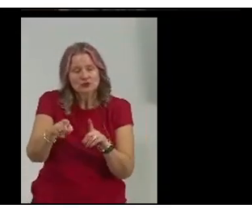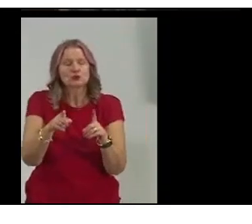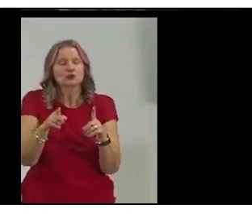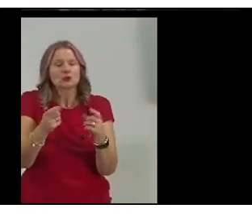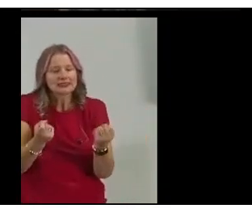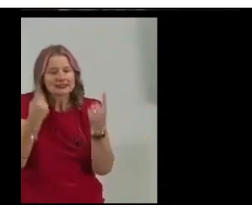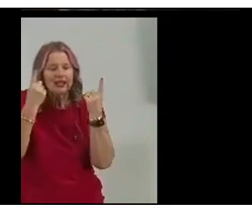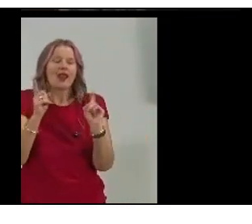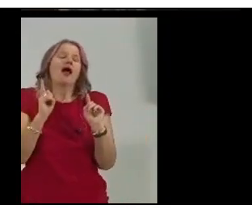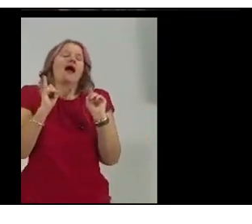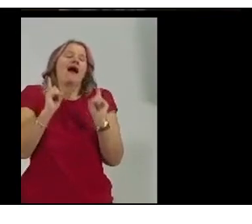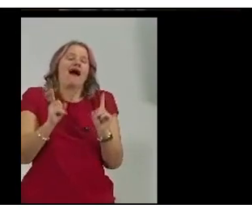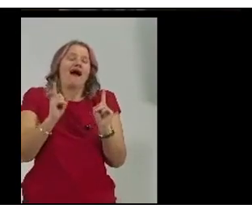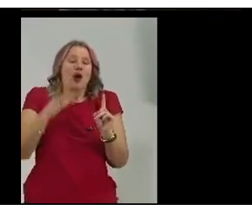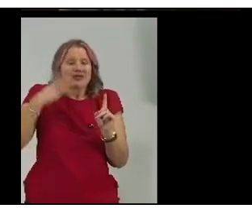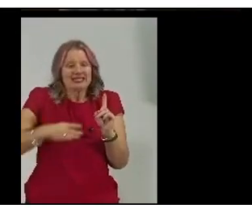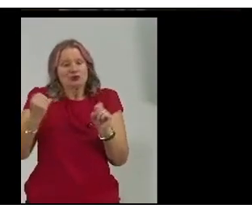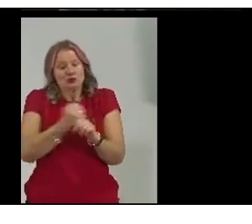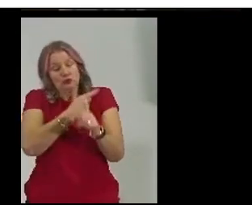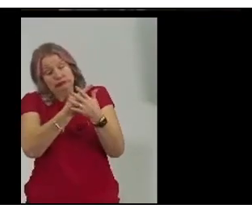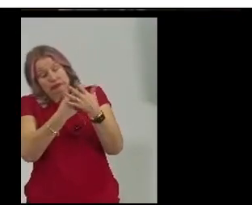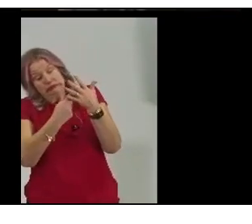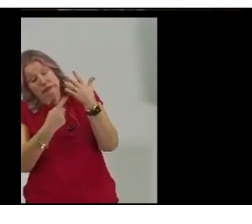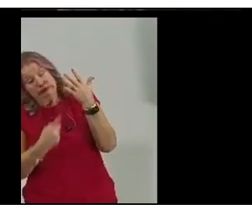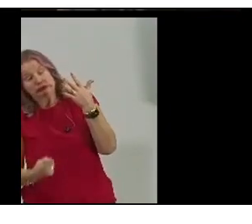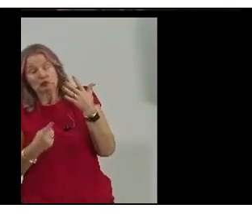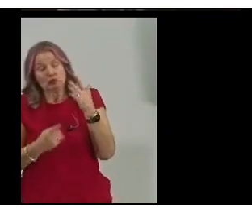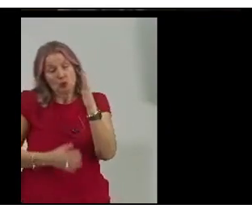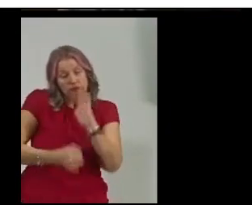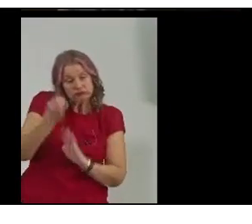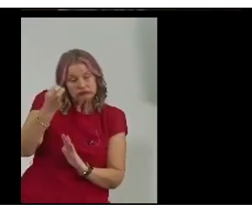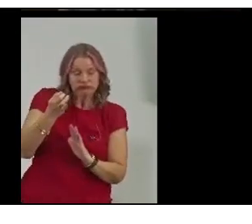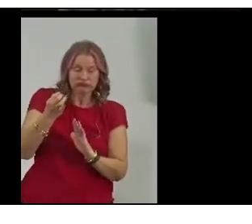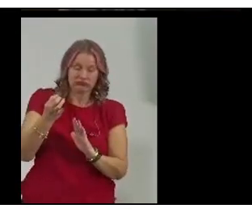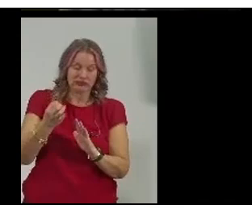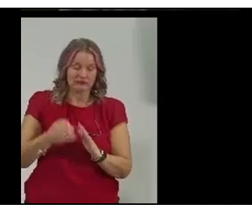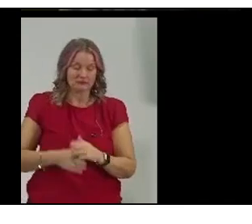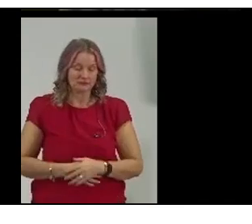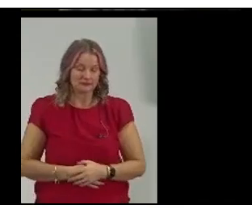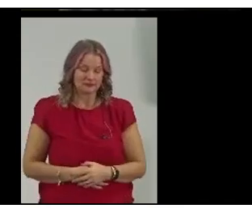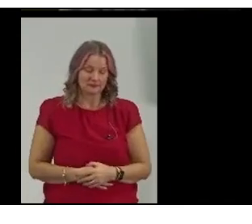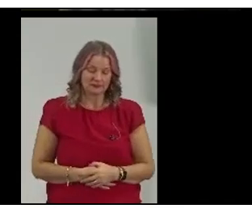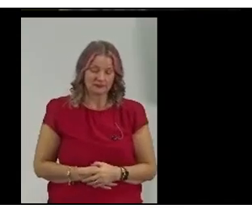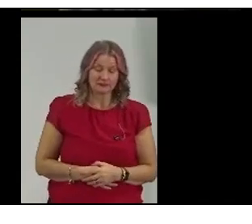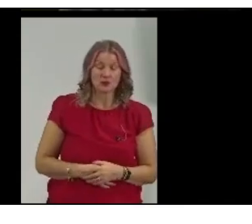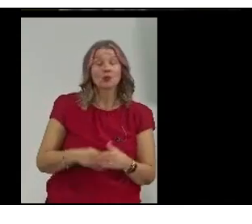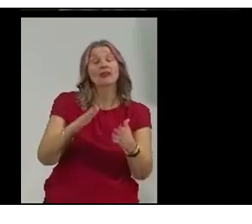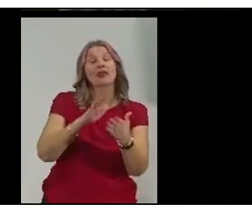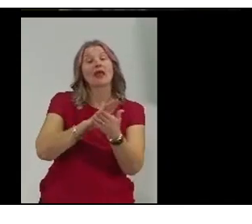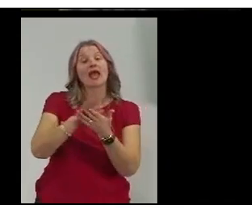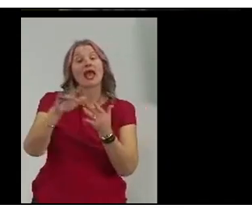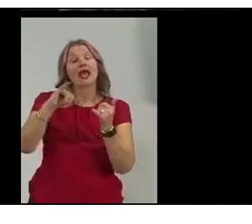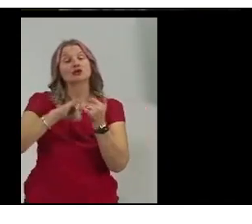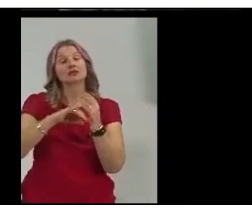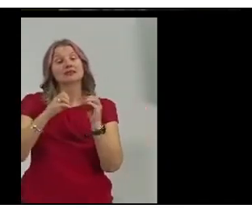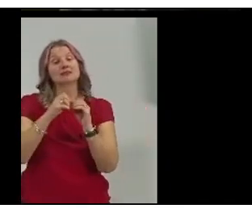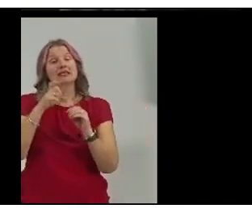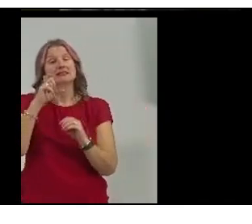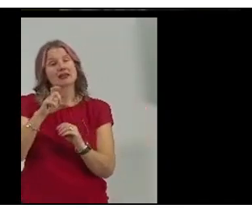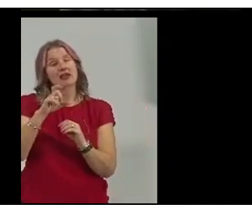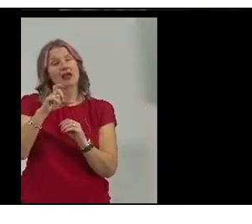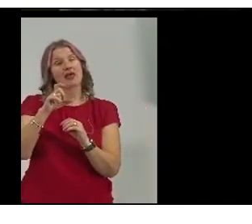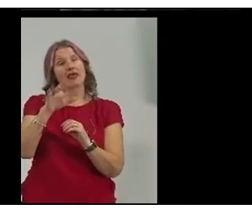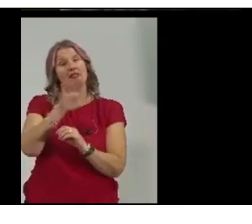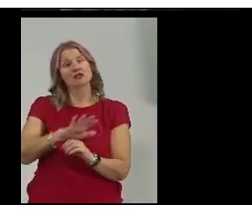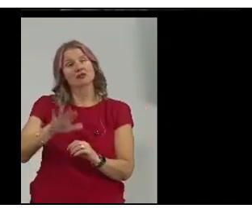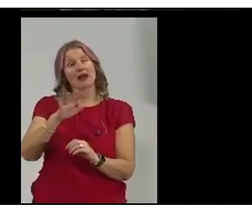needs and requirements better to see how we continue to make progress on that basis. And within HSBC, I think there are 4 or 5 key pillars